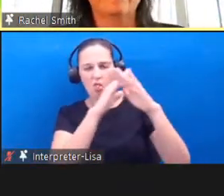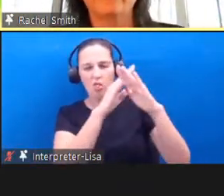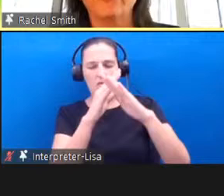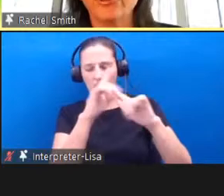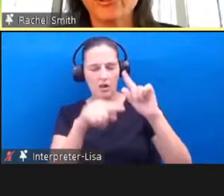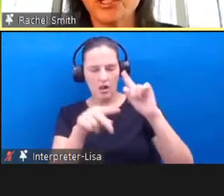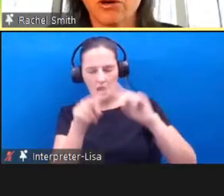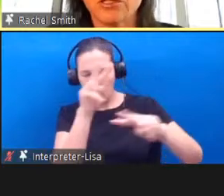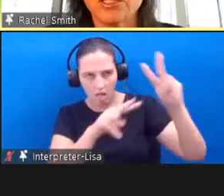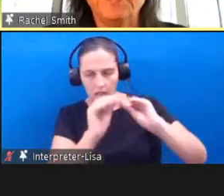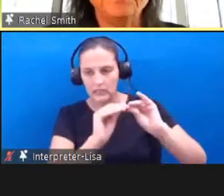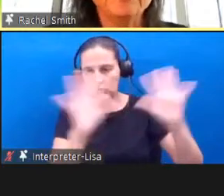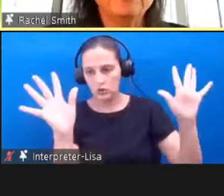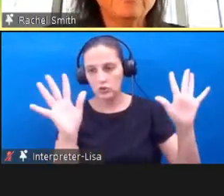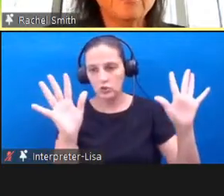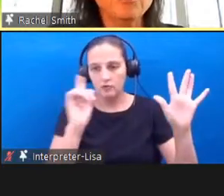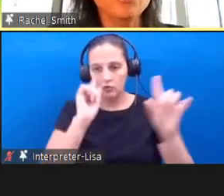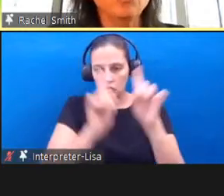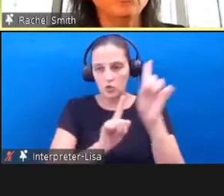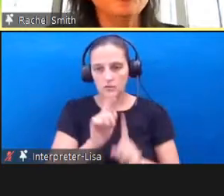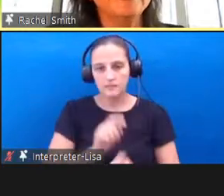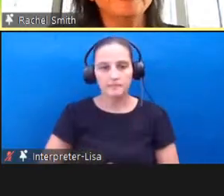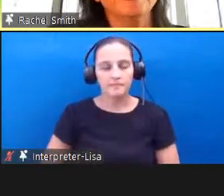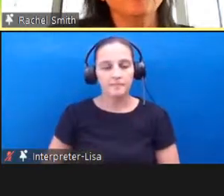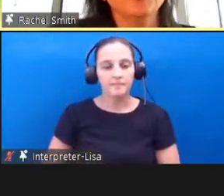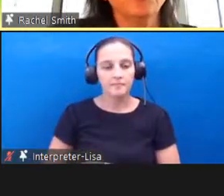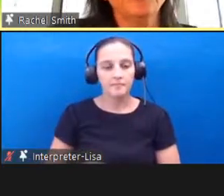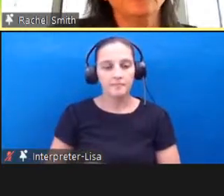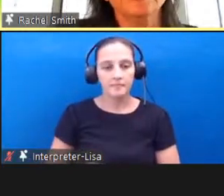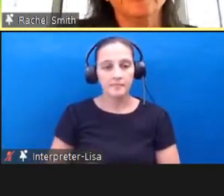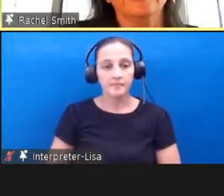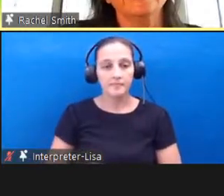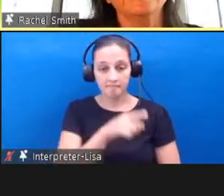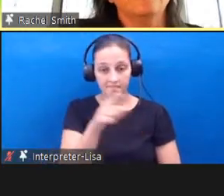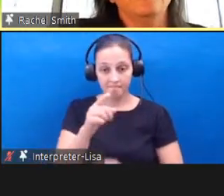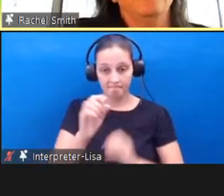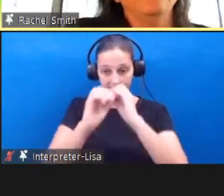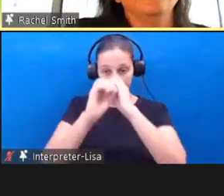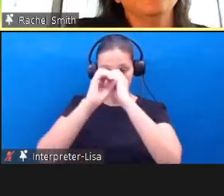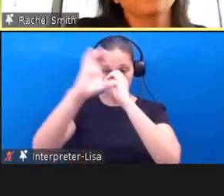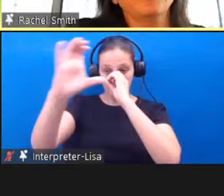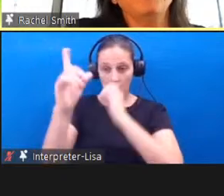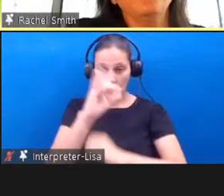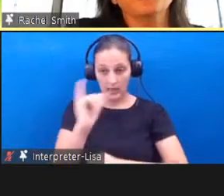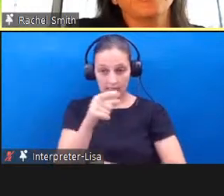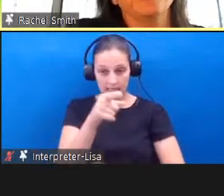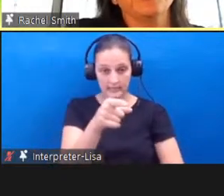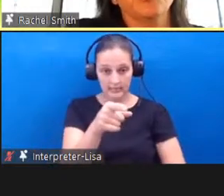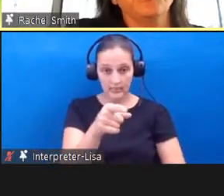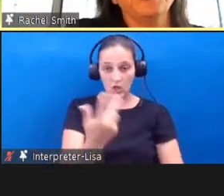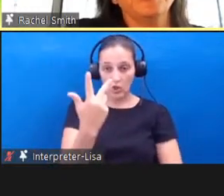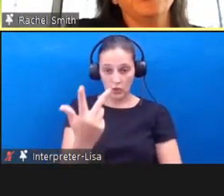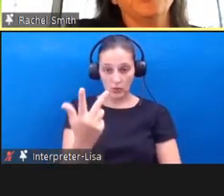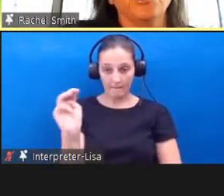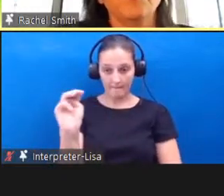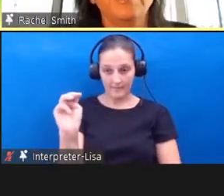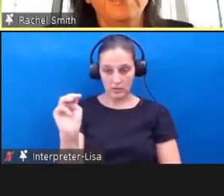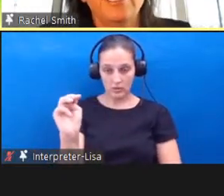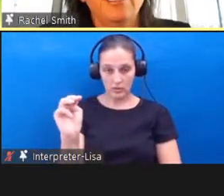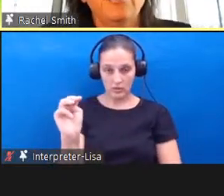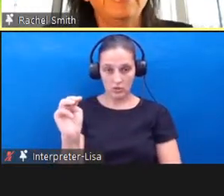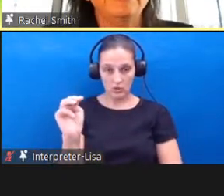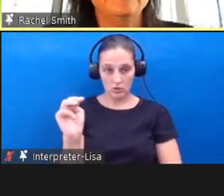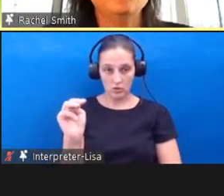to look at for your stars. So once you get to the telescope, it looks like this. It's a 3-meter telescope. This is the